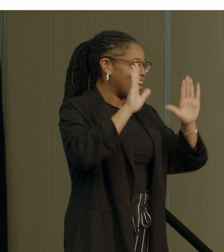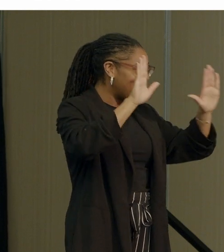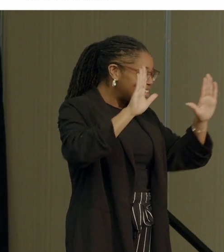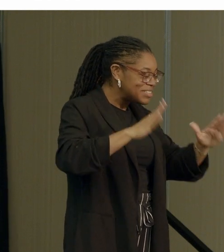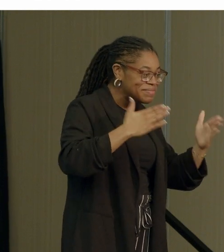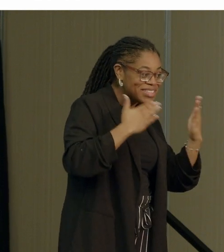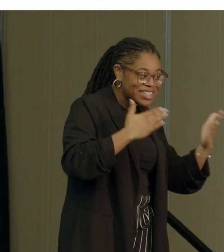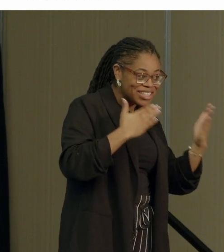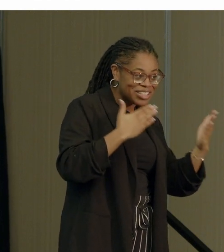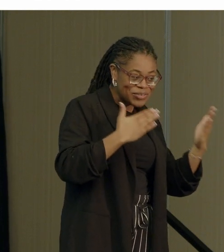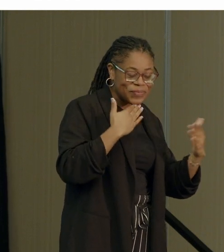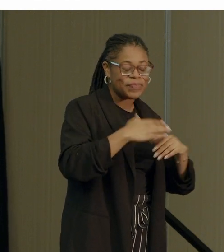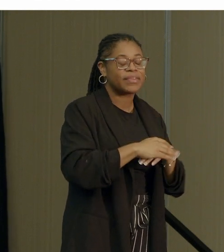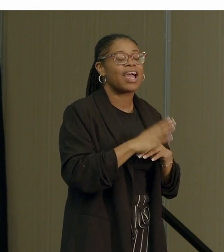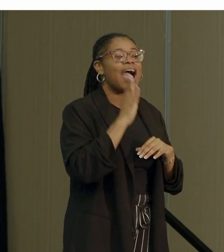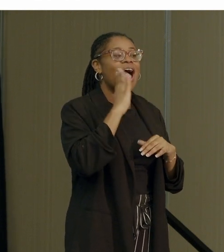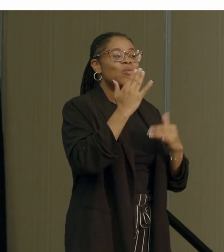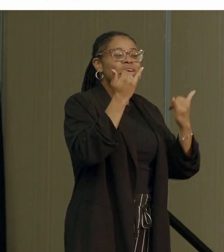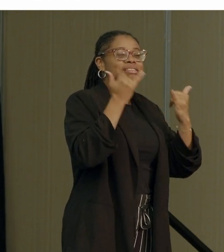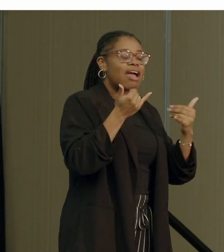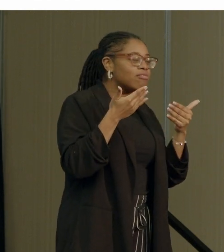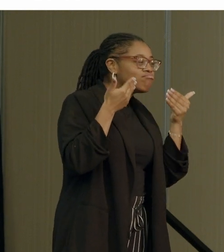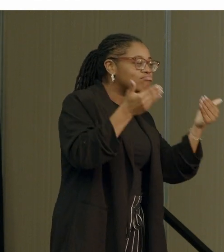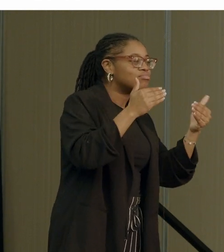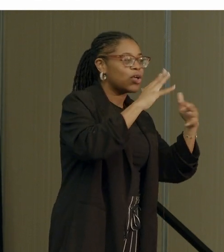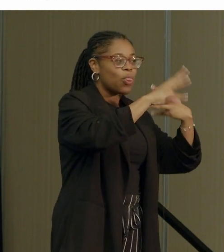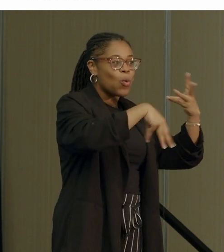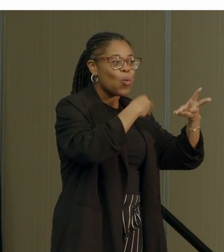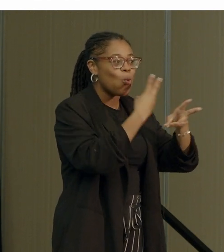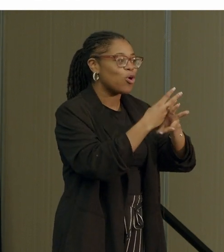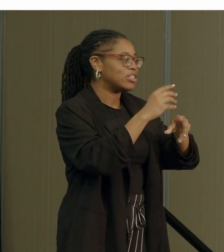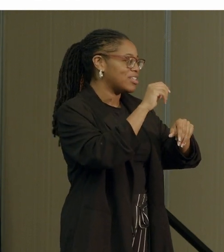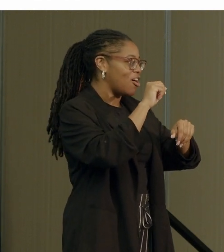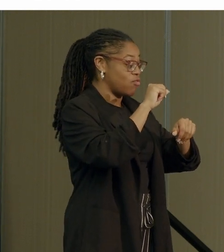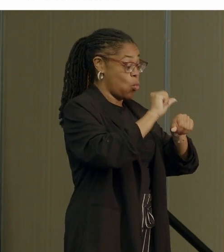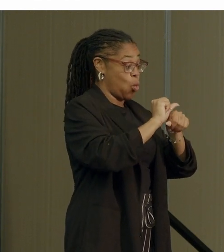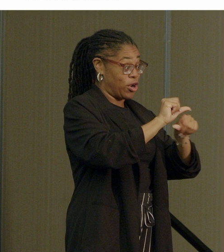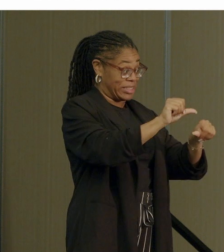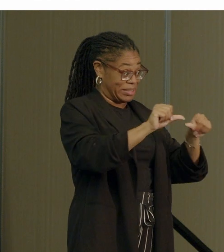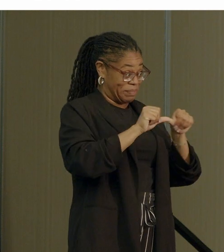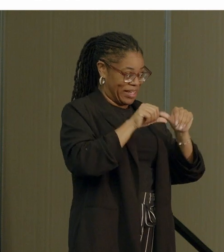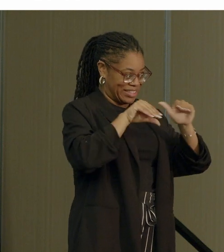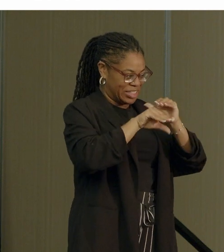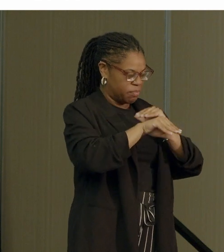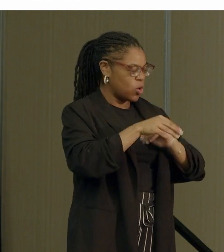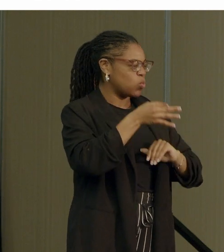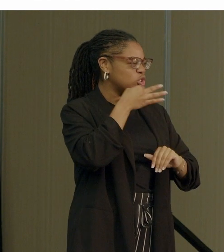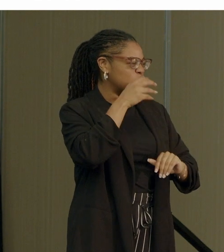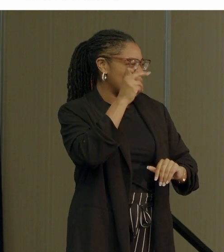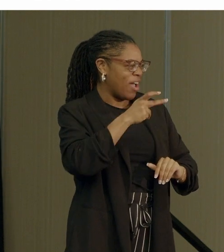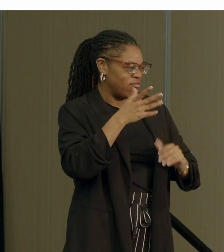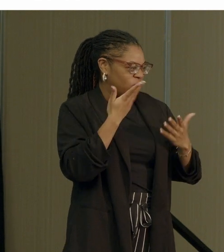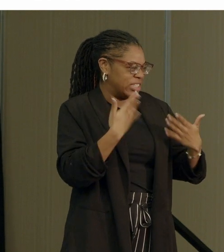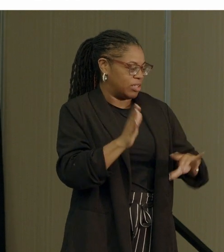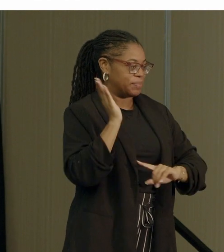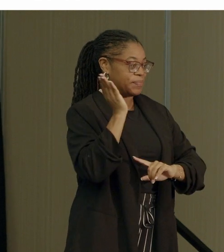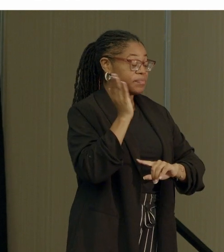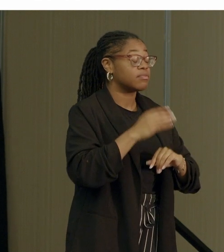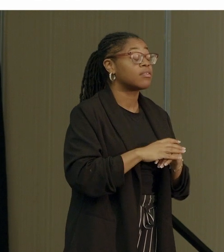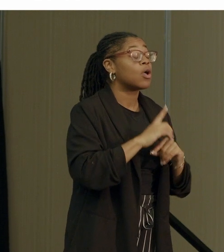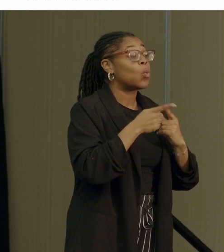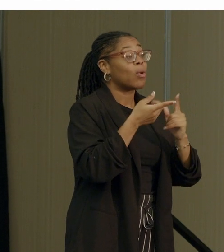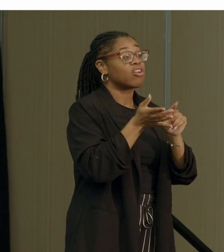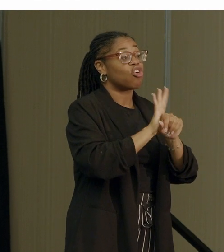Awesome. Thank you so much, Jonathan. I'll take us into the world of workspace accessibility now. We're about halfway through. When COVID